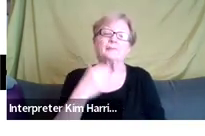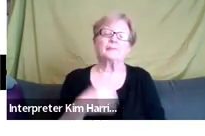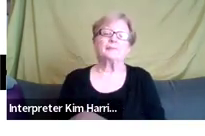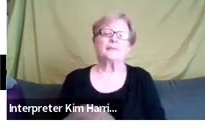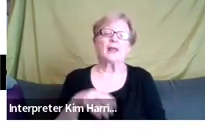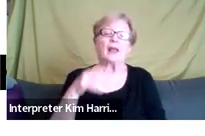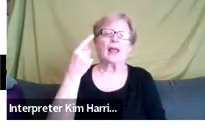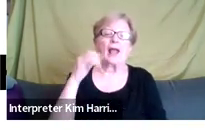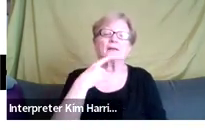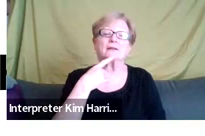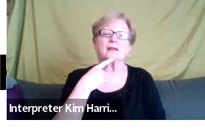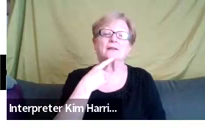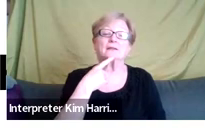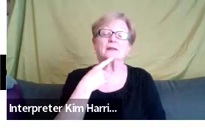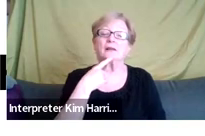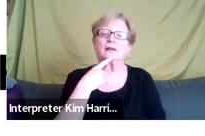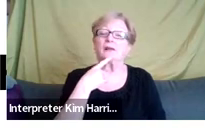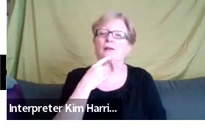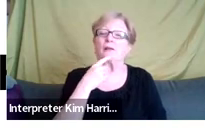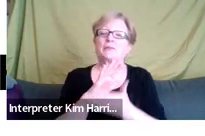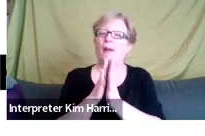Gail said being yourself.